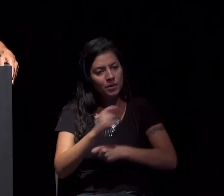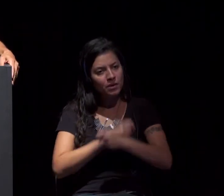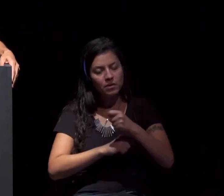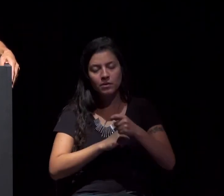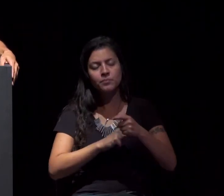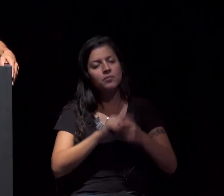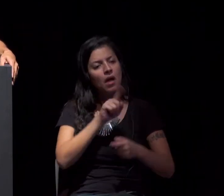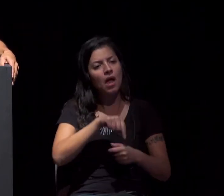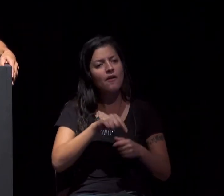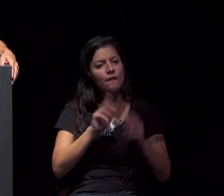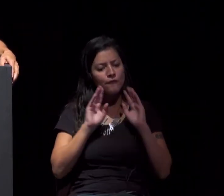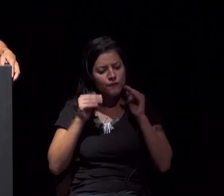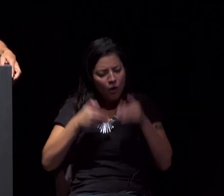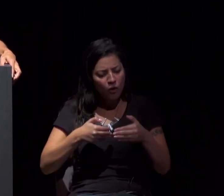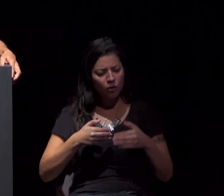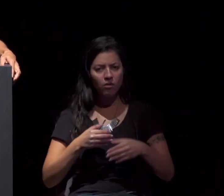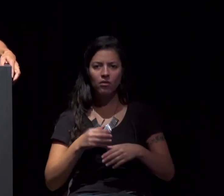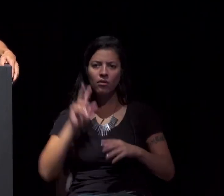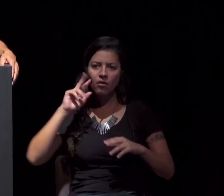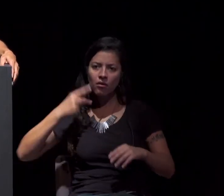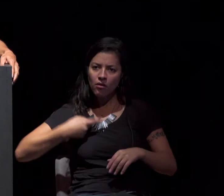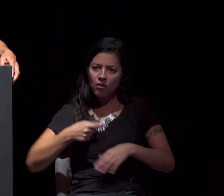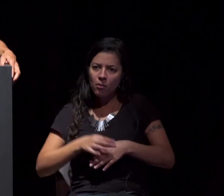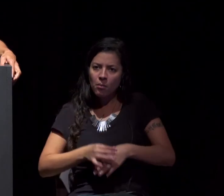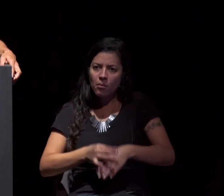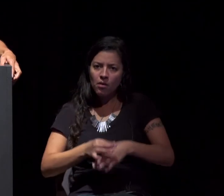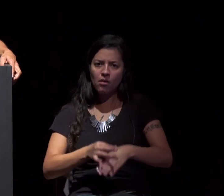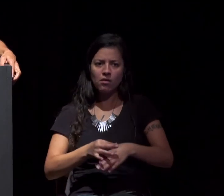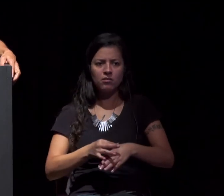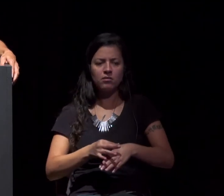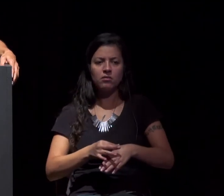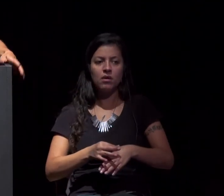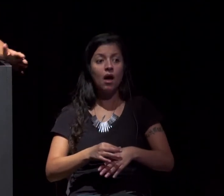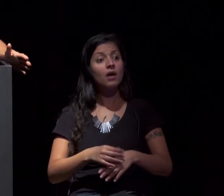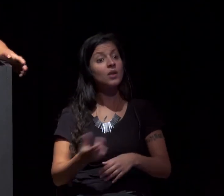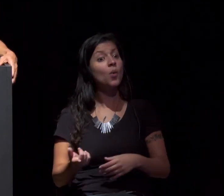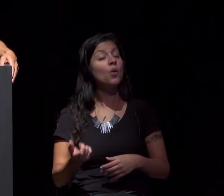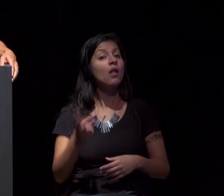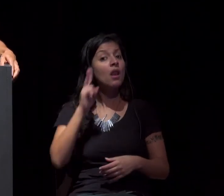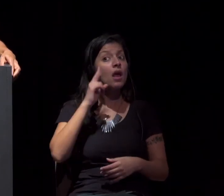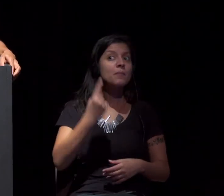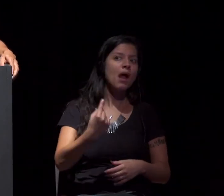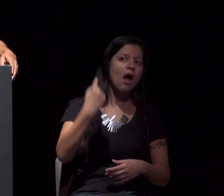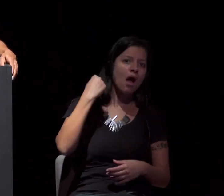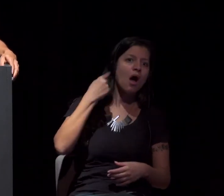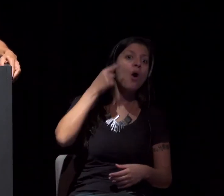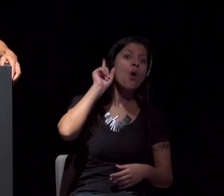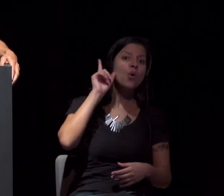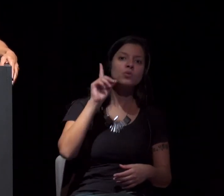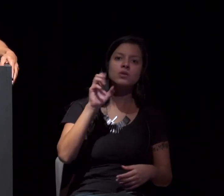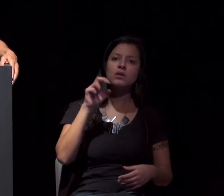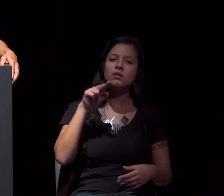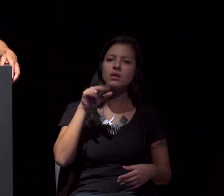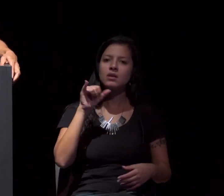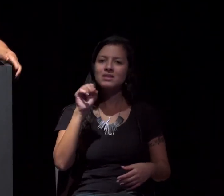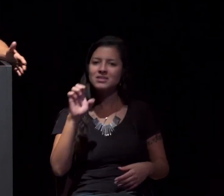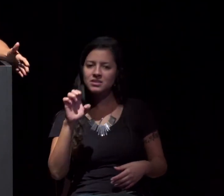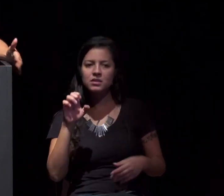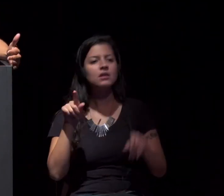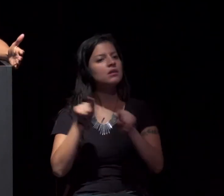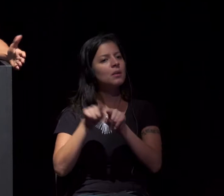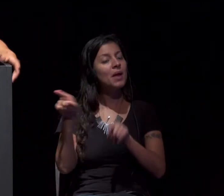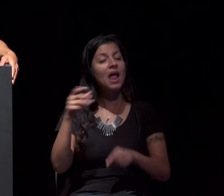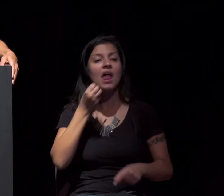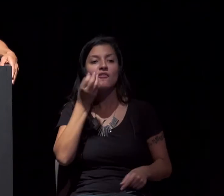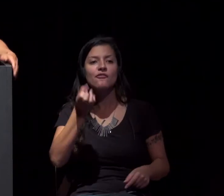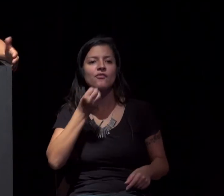turn back to Denise's talk and her own mention of Hortense Spieler, I